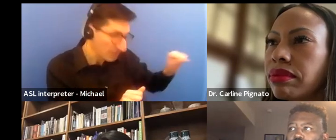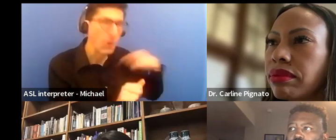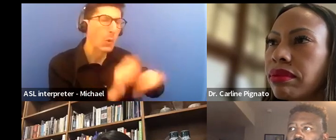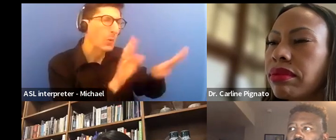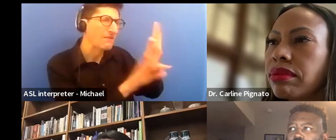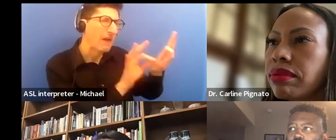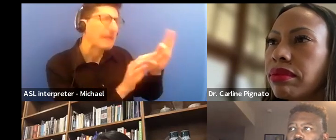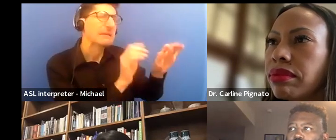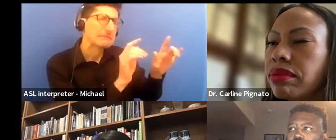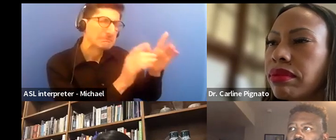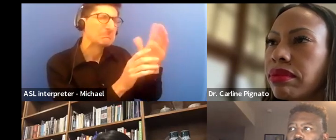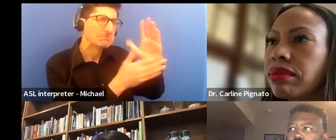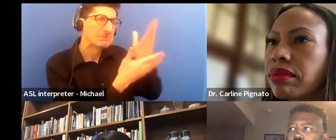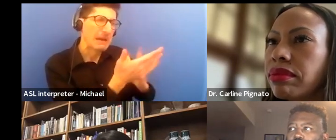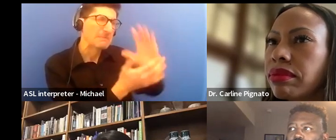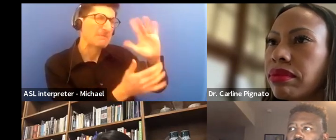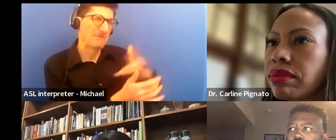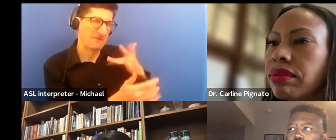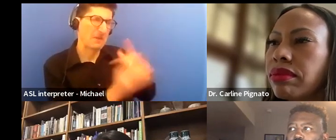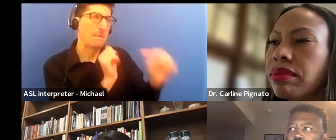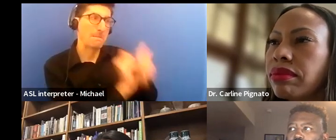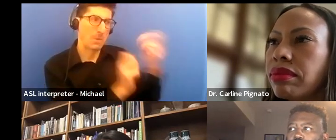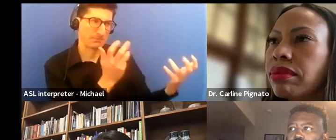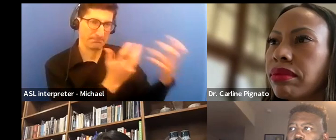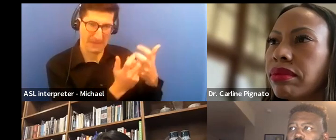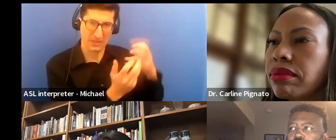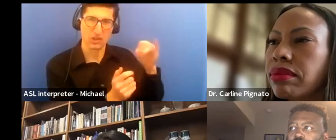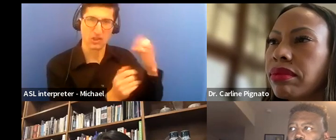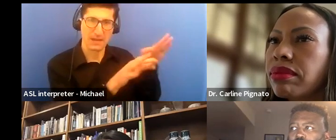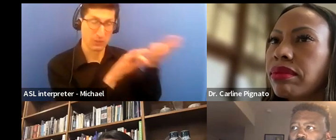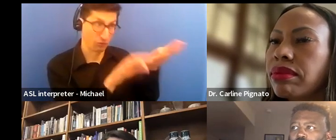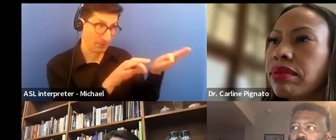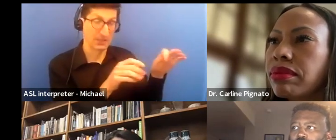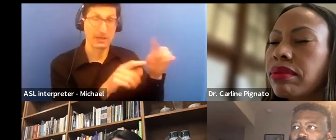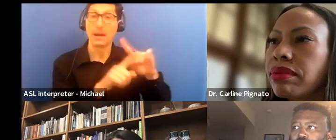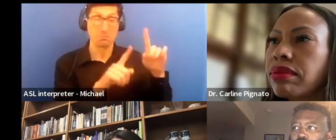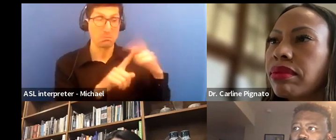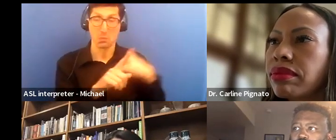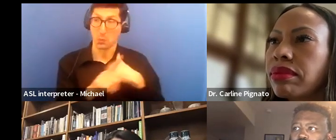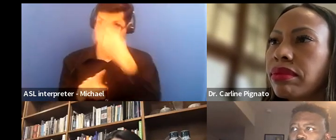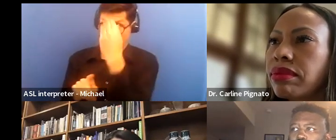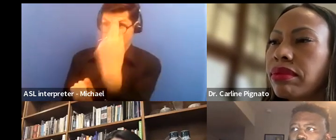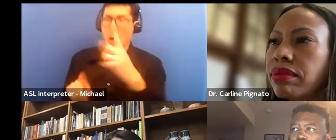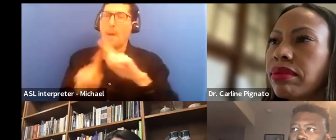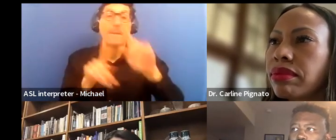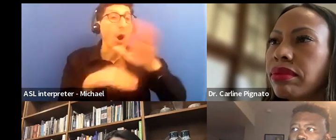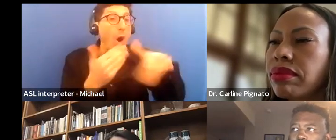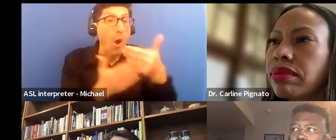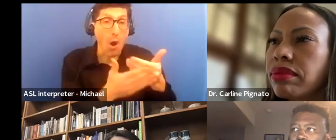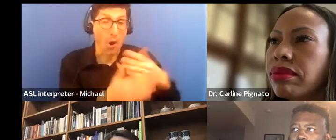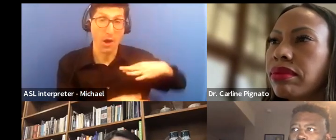tightly aligned with the process or with the job description. But we bring every candidate's information to the full committee for